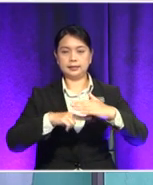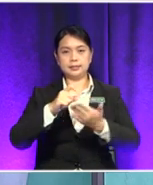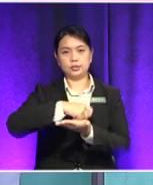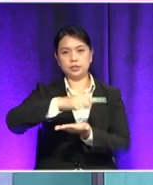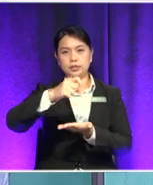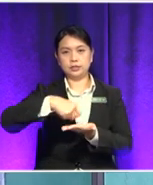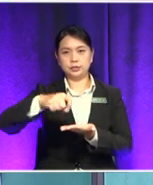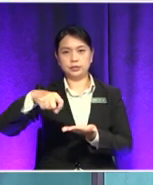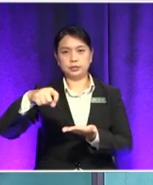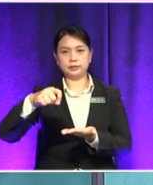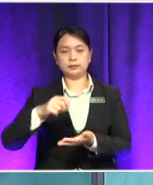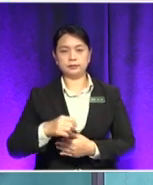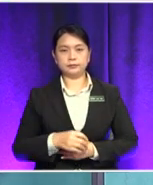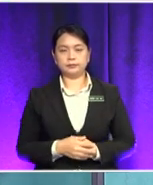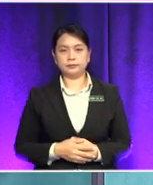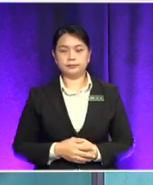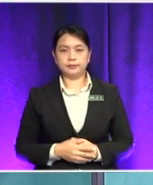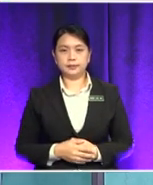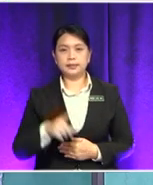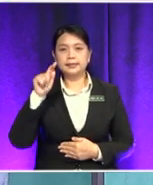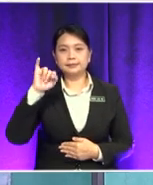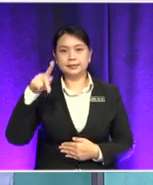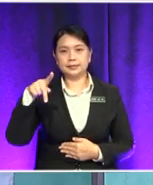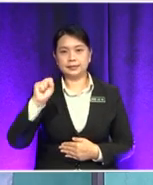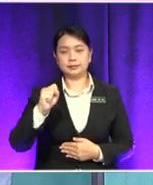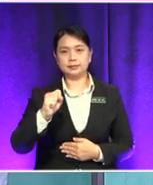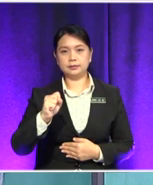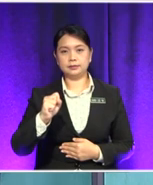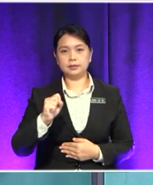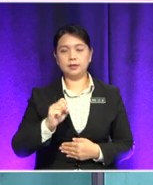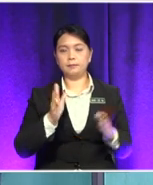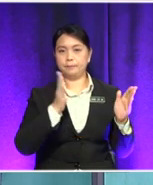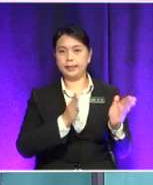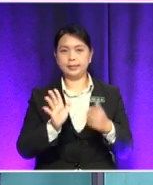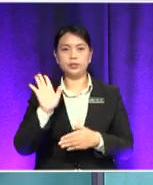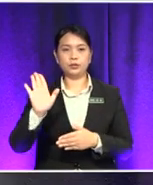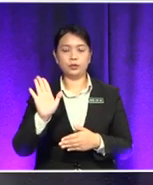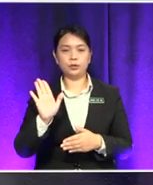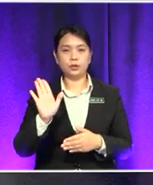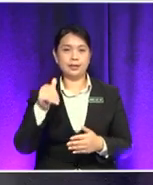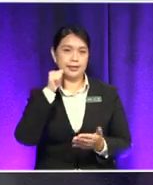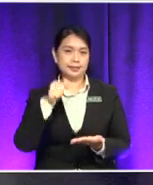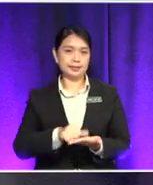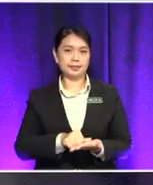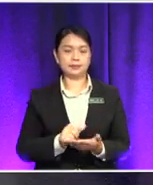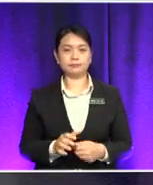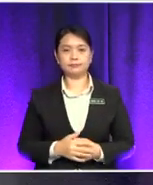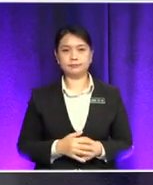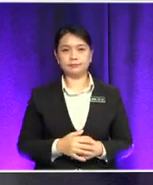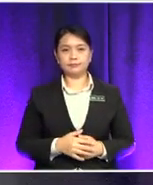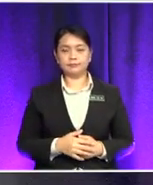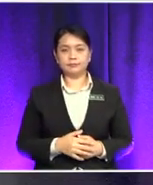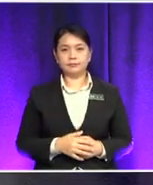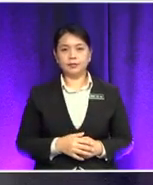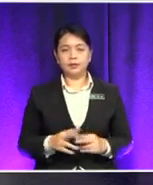the tips for planning your letter. So I think... Wow, those are really useful tips here,